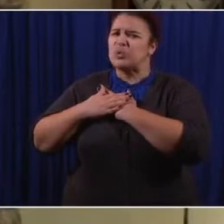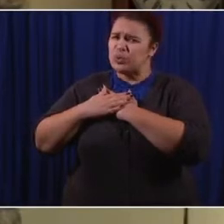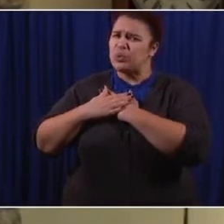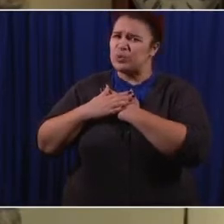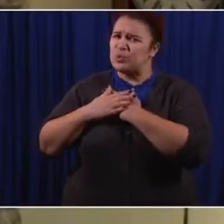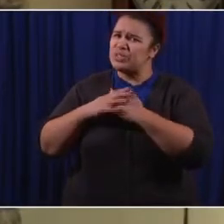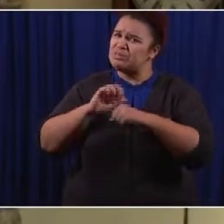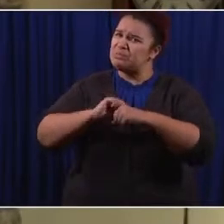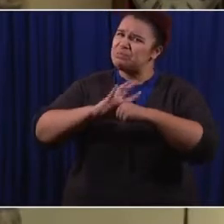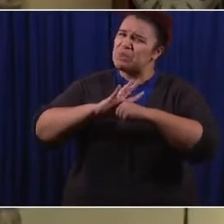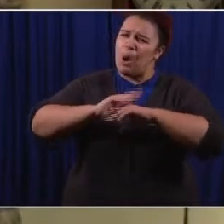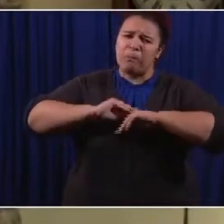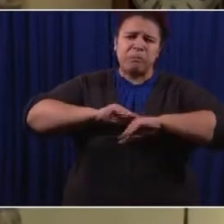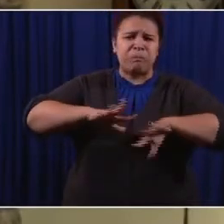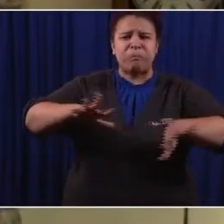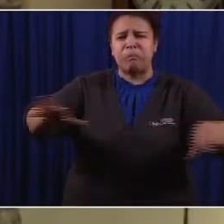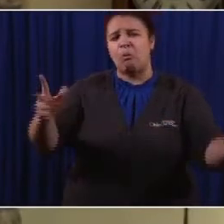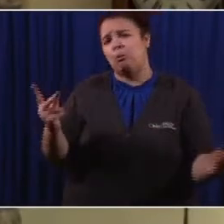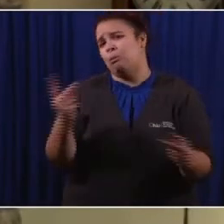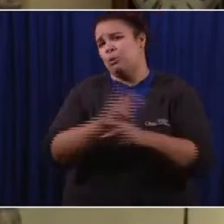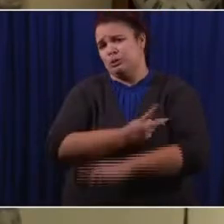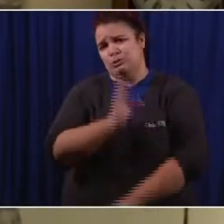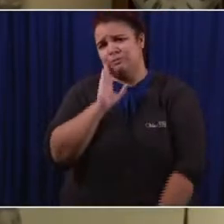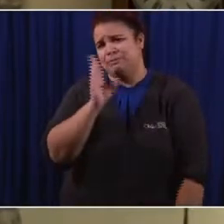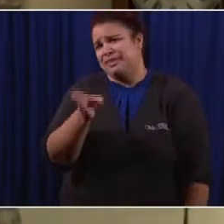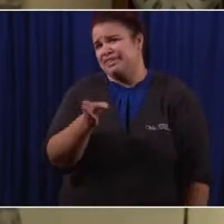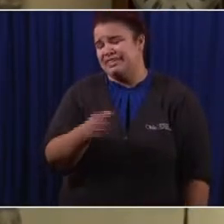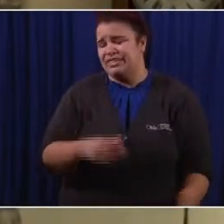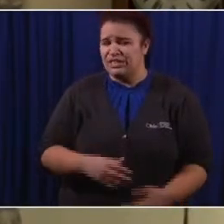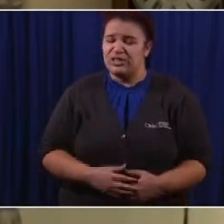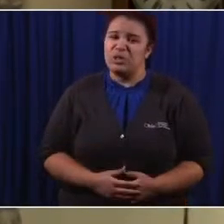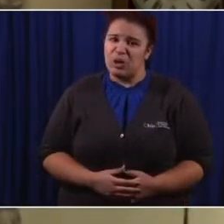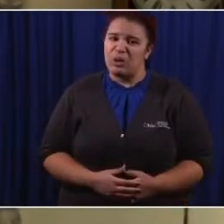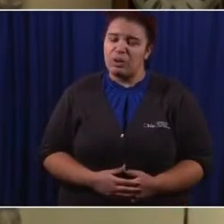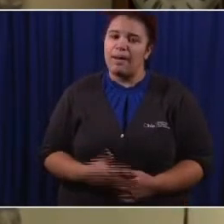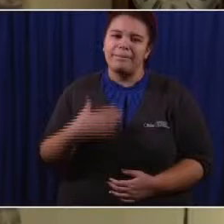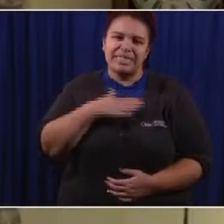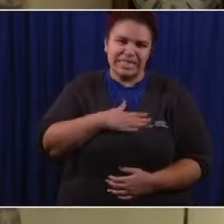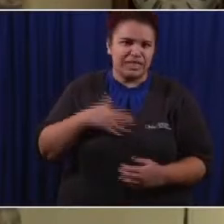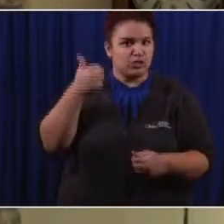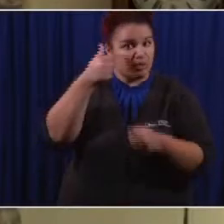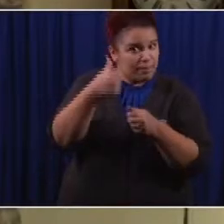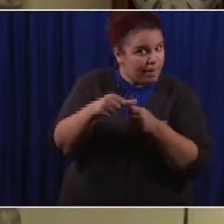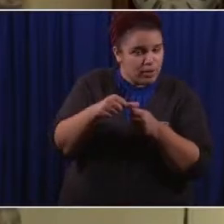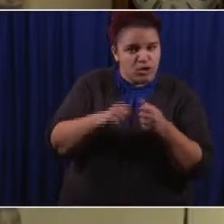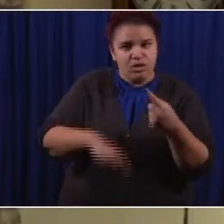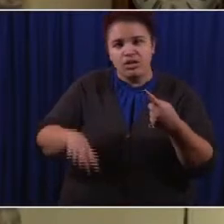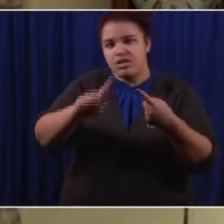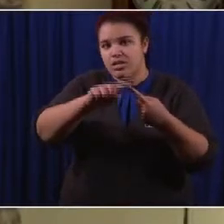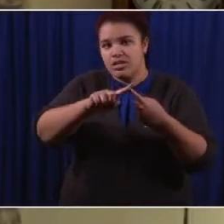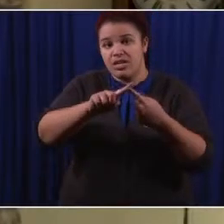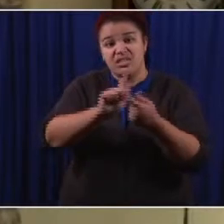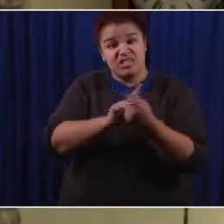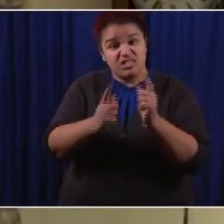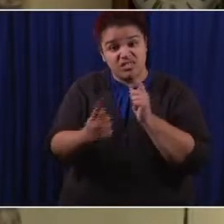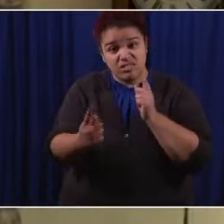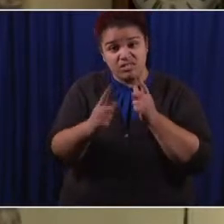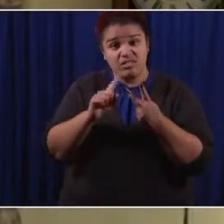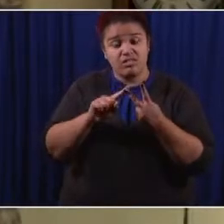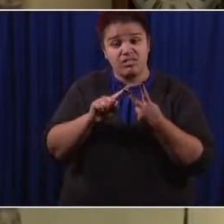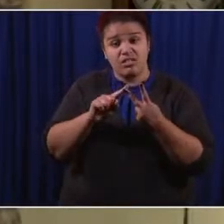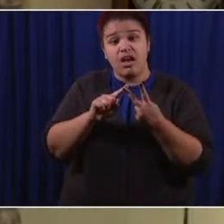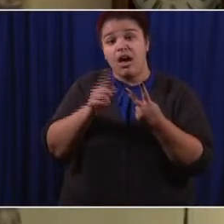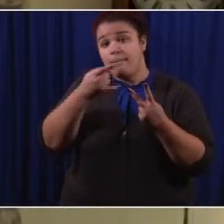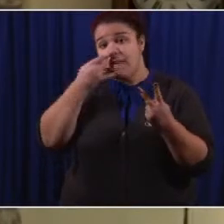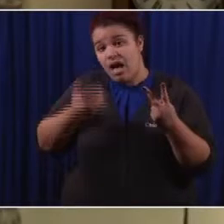We just ask everyone, keep the essentials in mind. Distance, mask, outside better